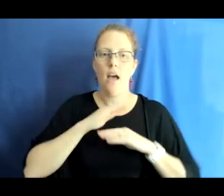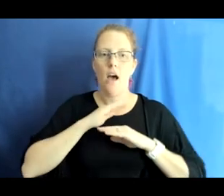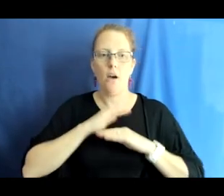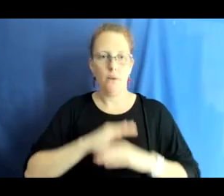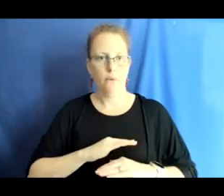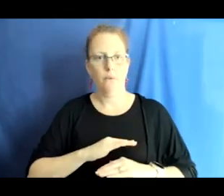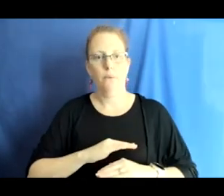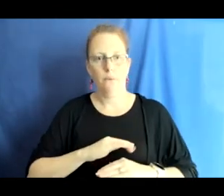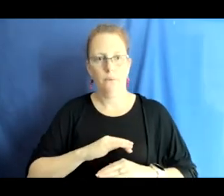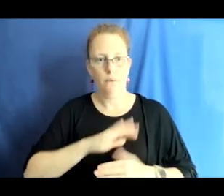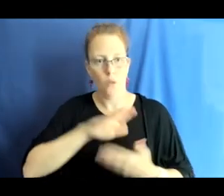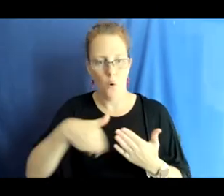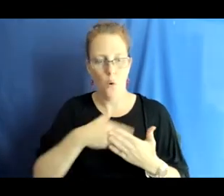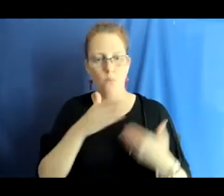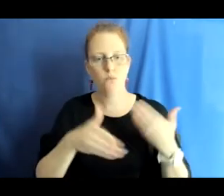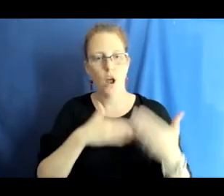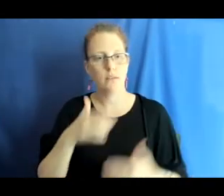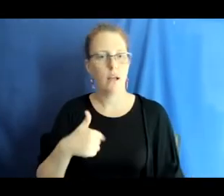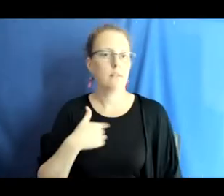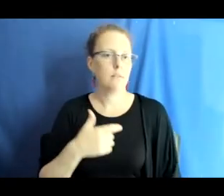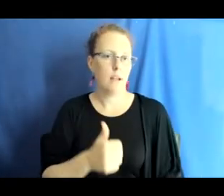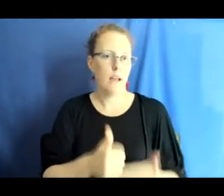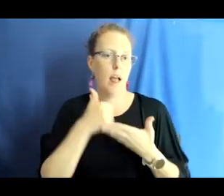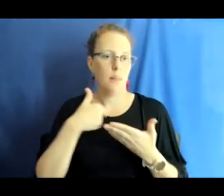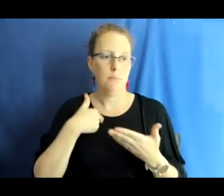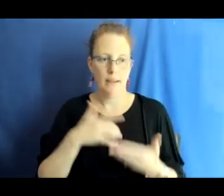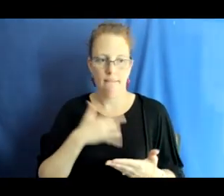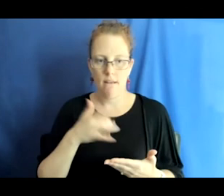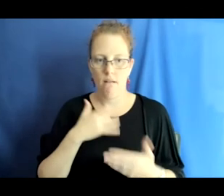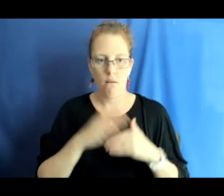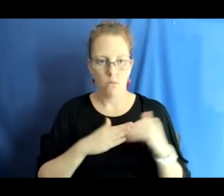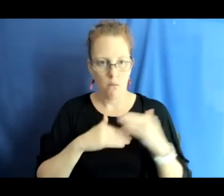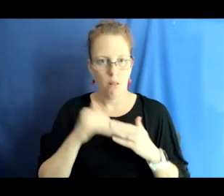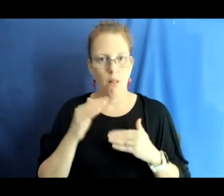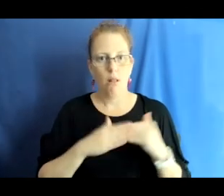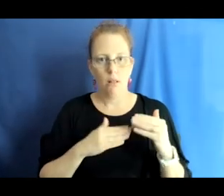me all throughout the film. I was very,